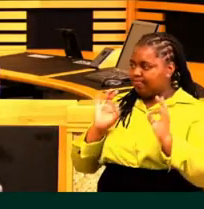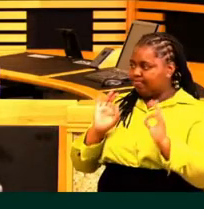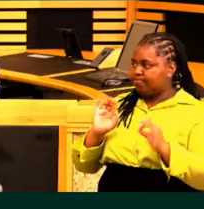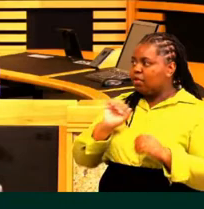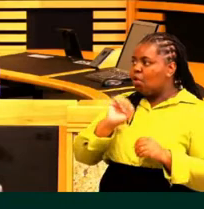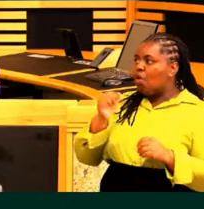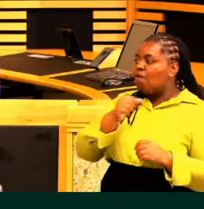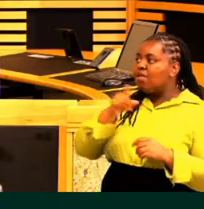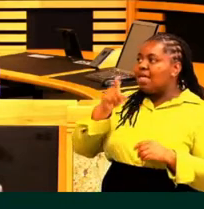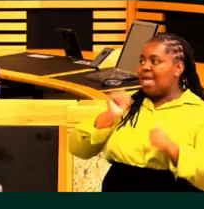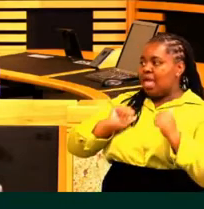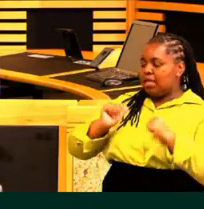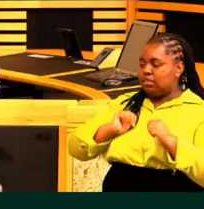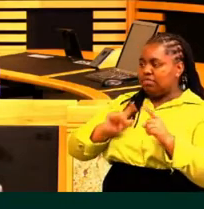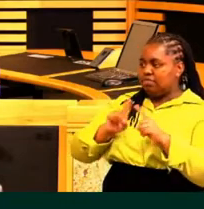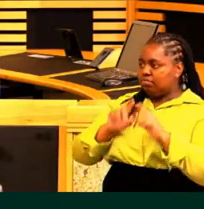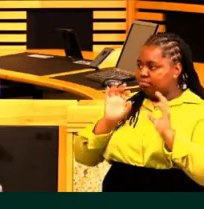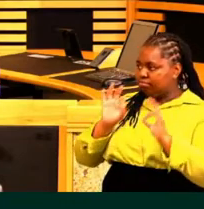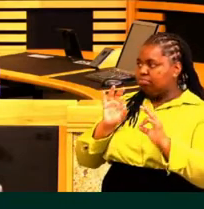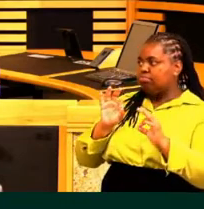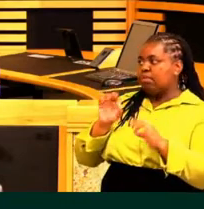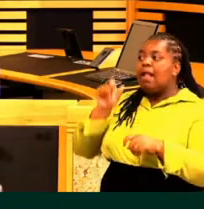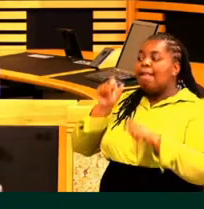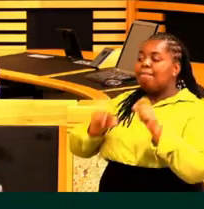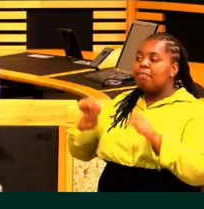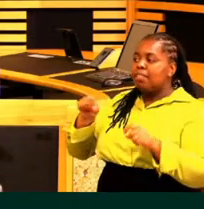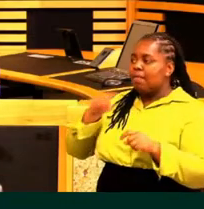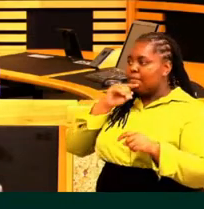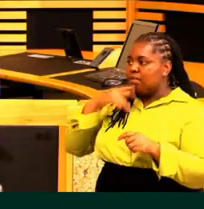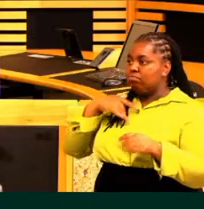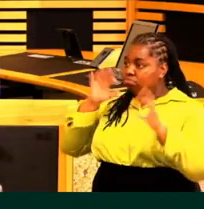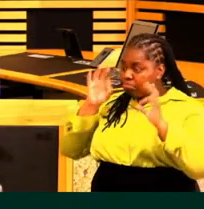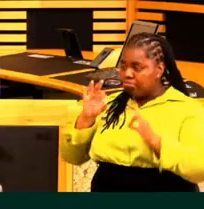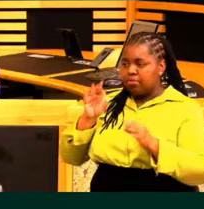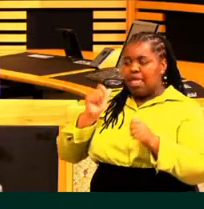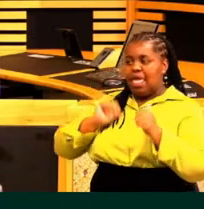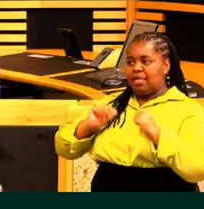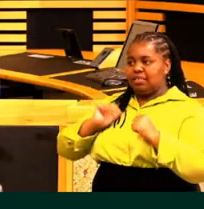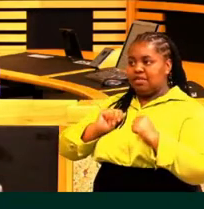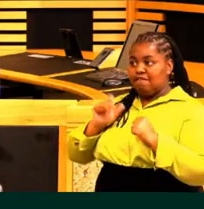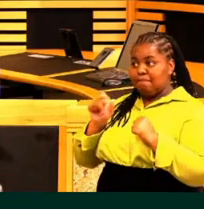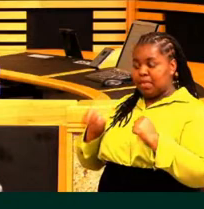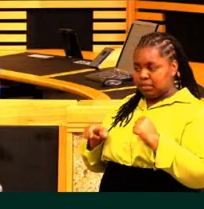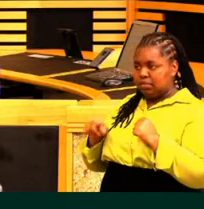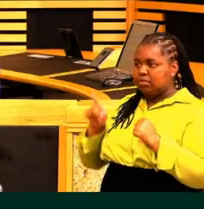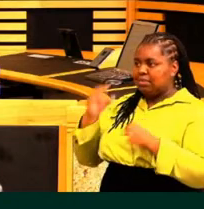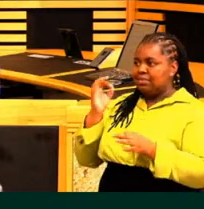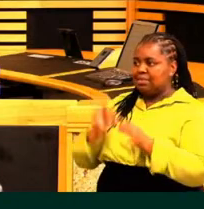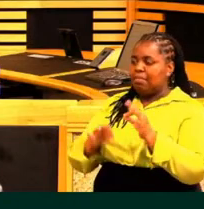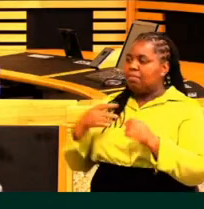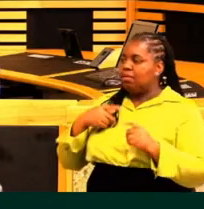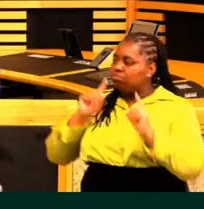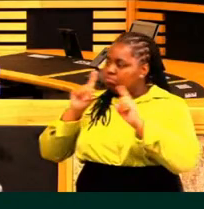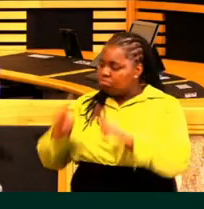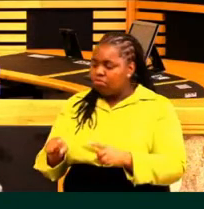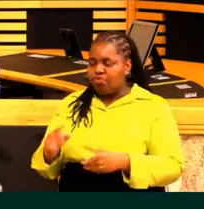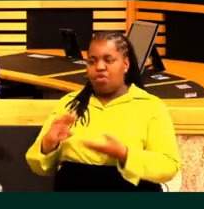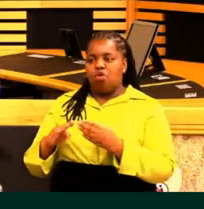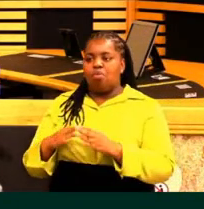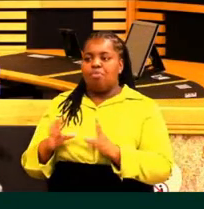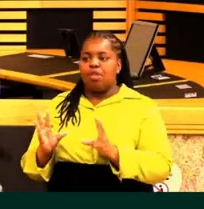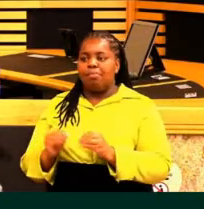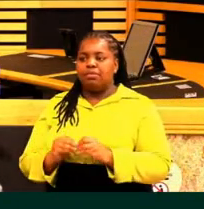of active and effective citizenry being an active citizen is simple as attending a community meeting